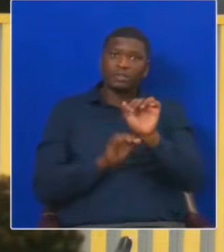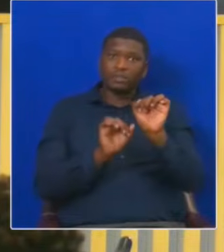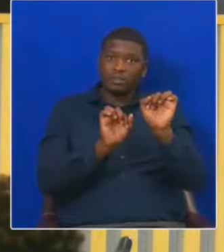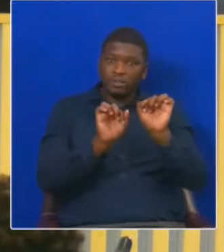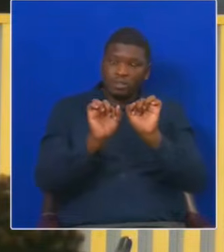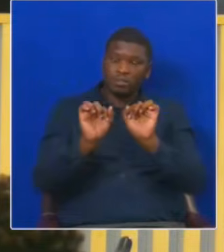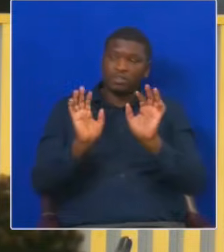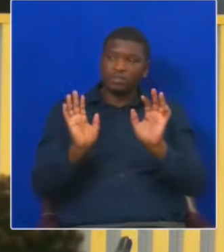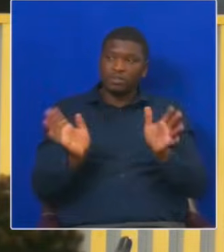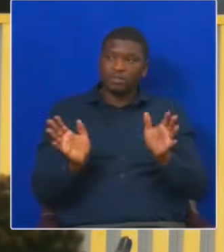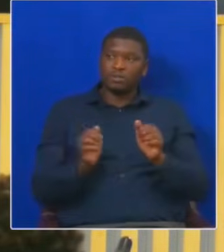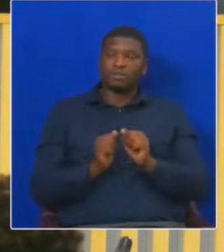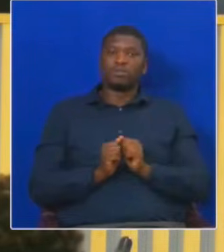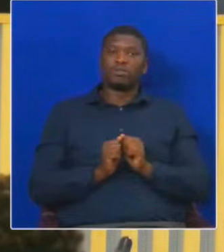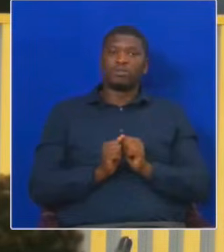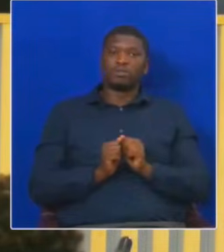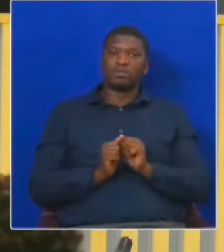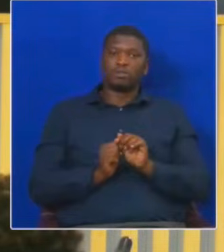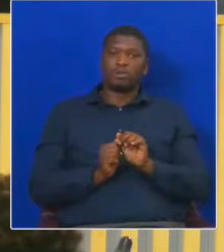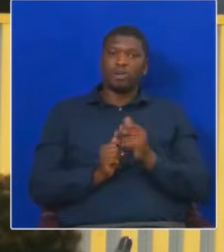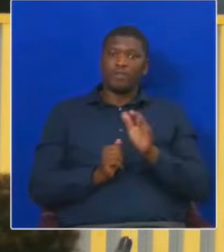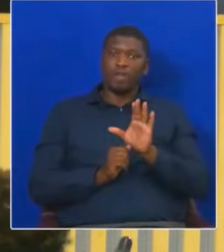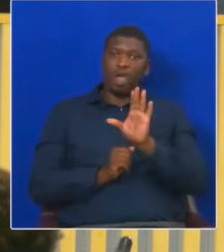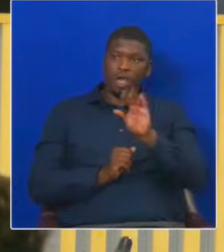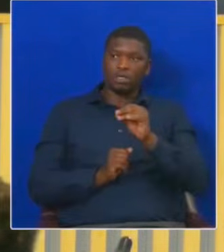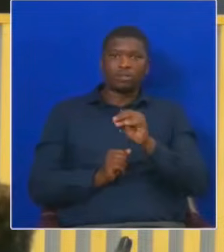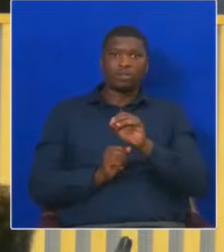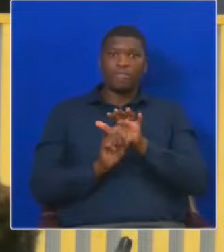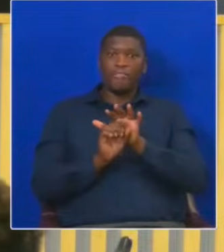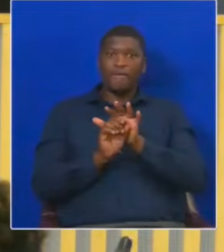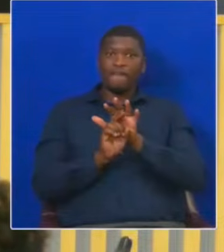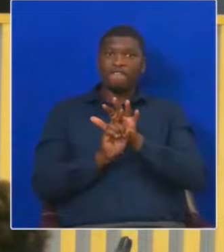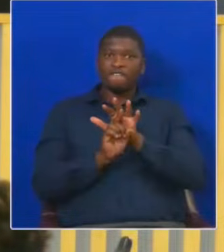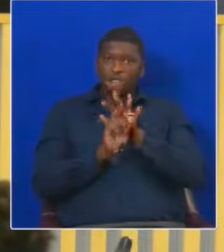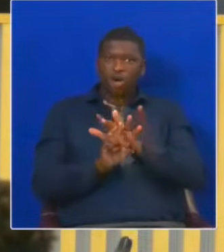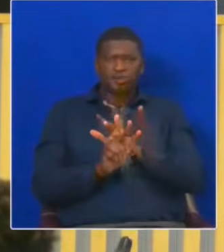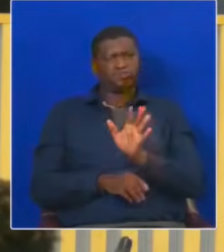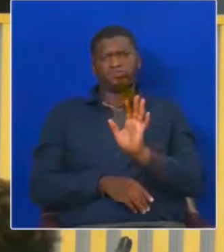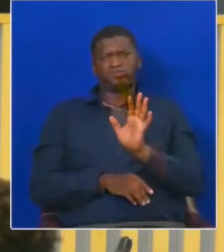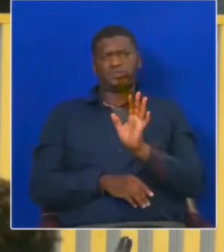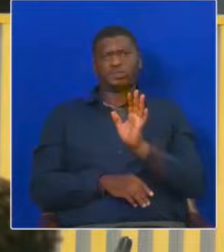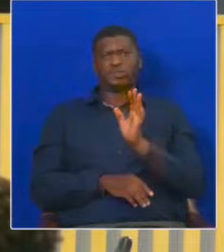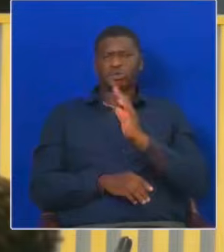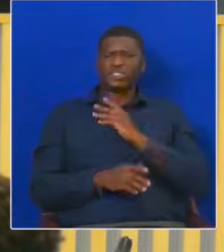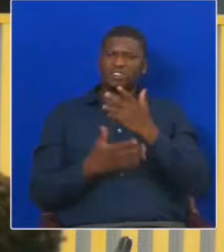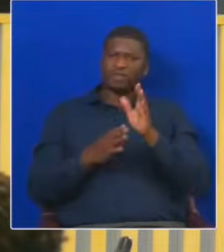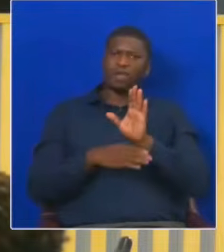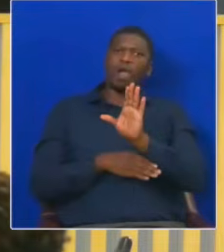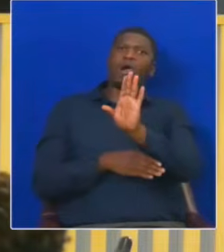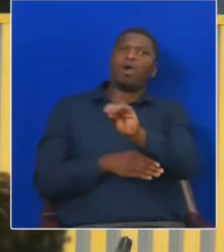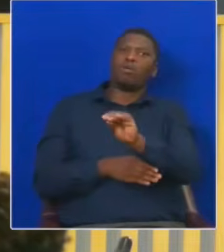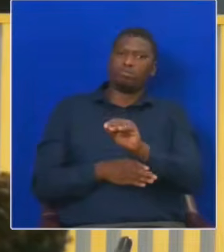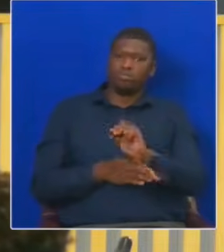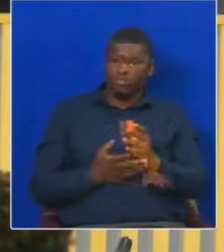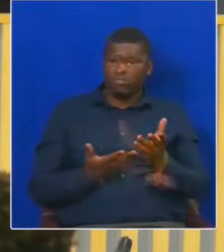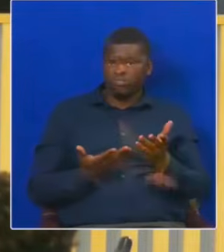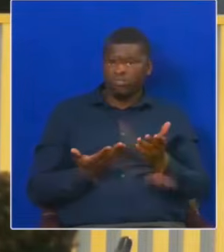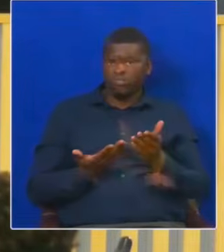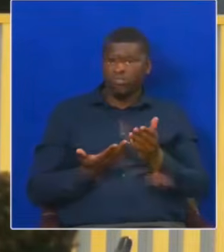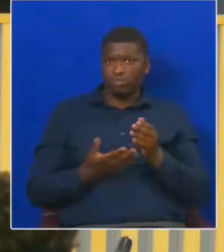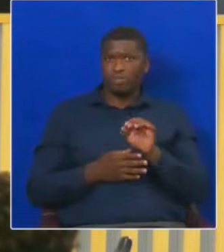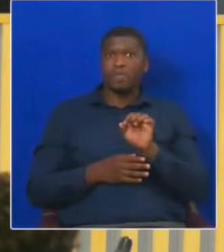to accompany. They were never forced to accompany us. And if one is kidnapped,